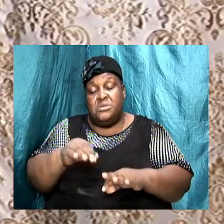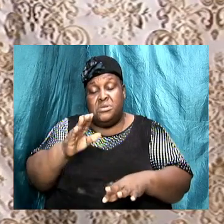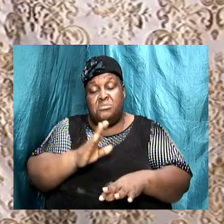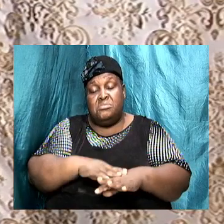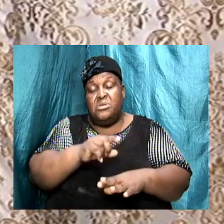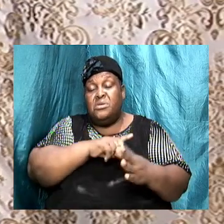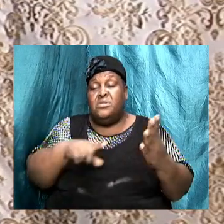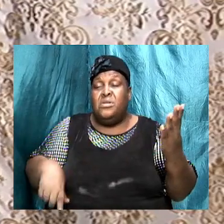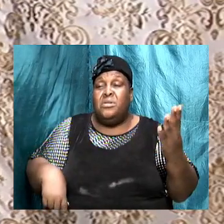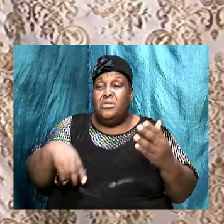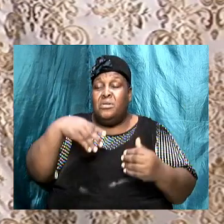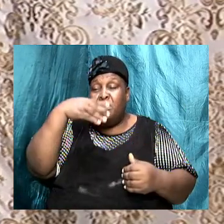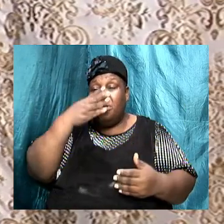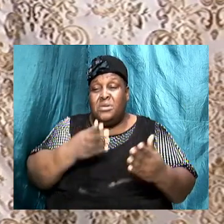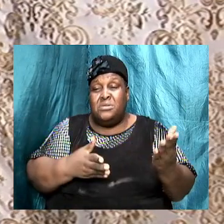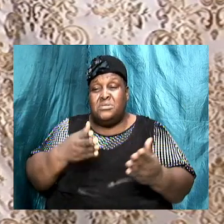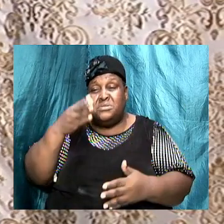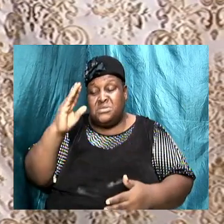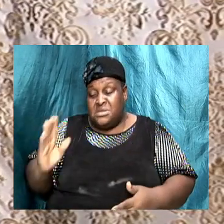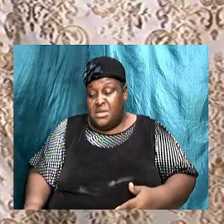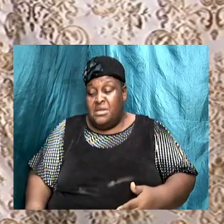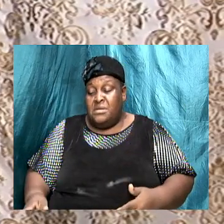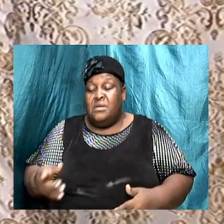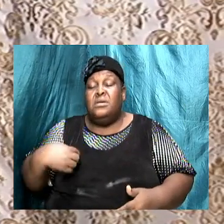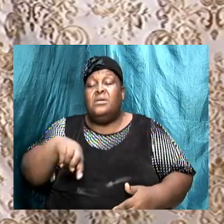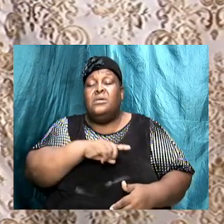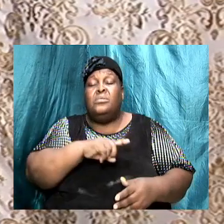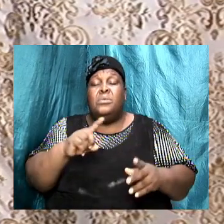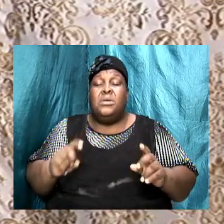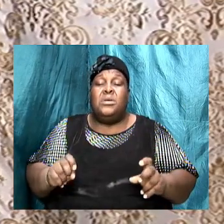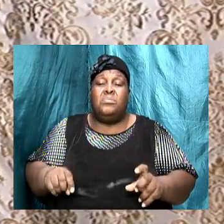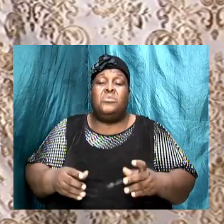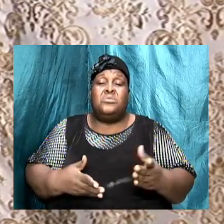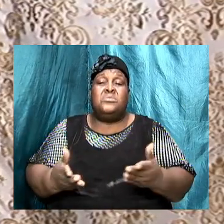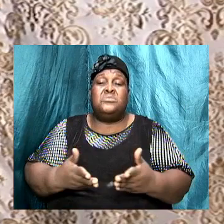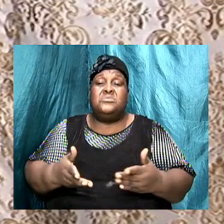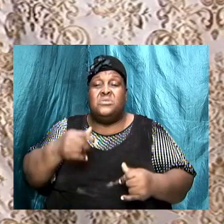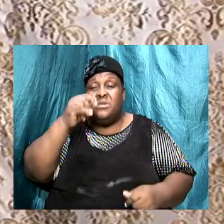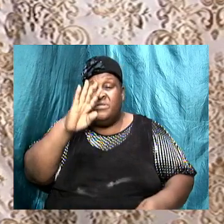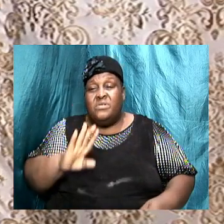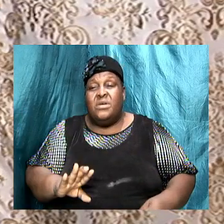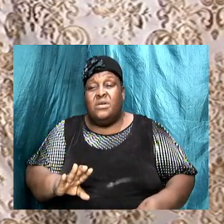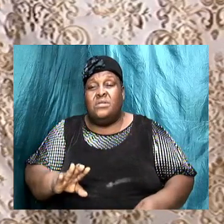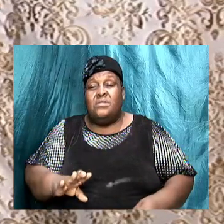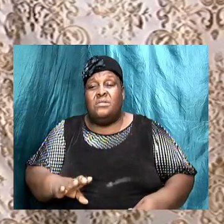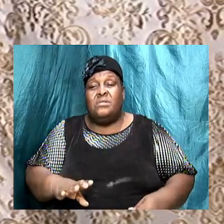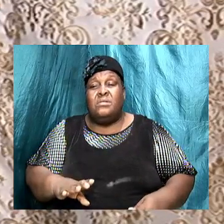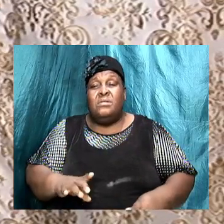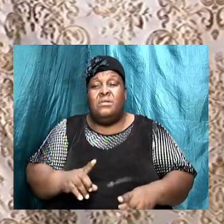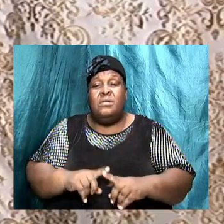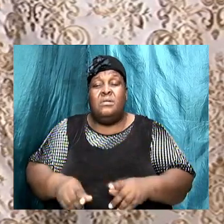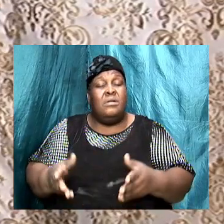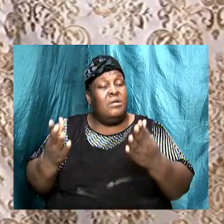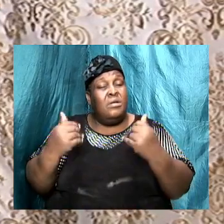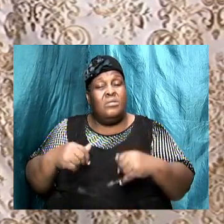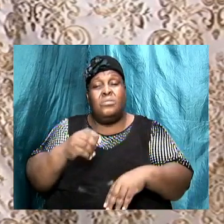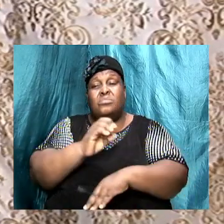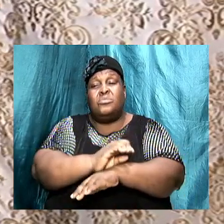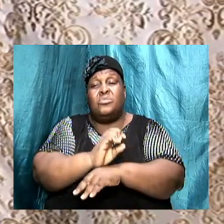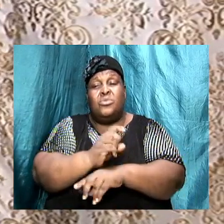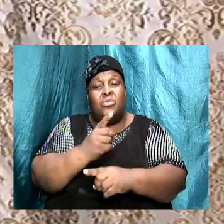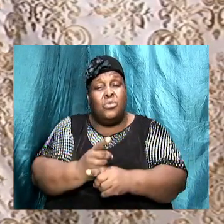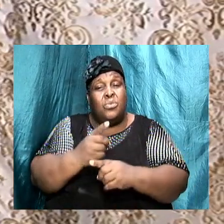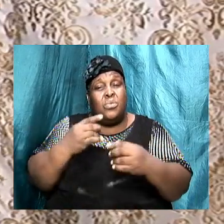we are in a time, church, where we can't get to come to church. We have been saying it for a couple past weeks, and right